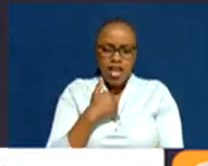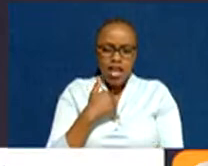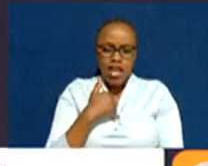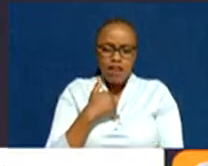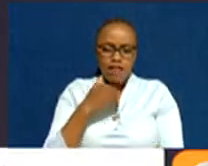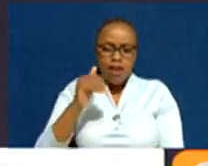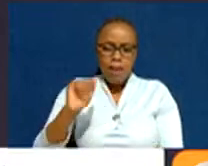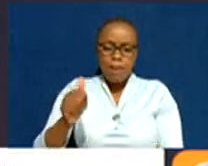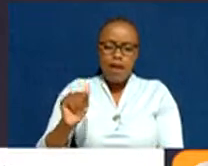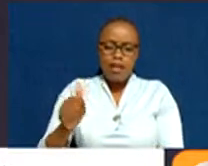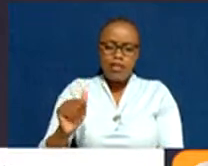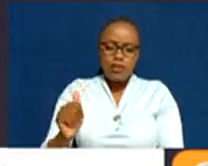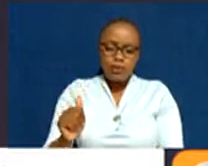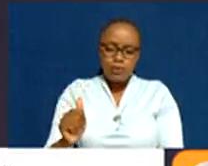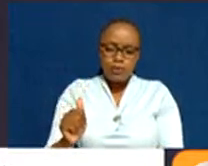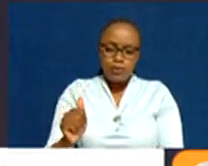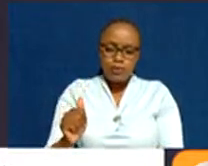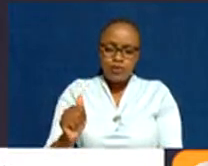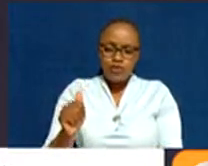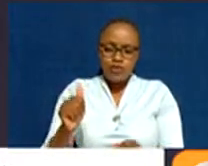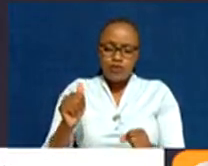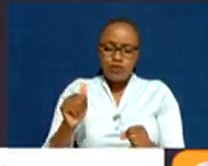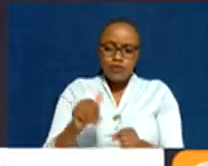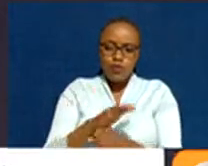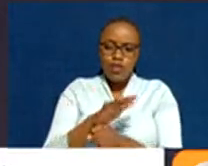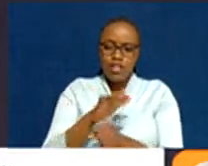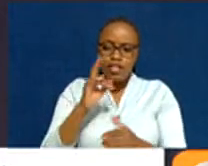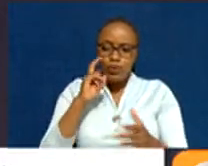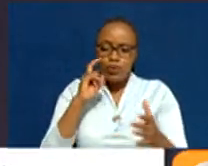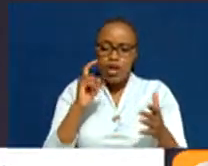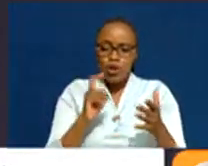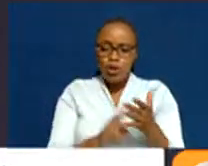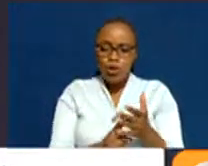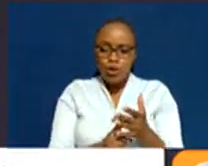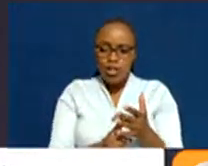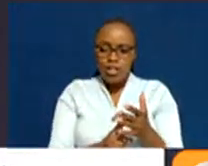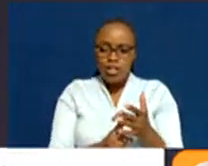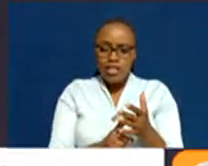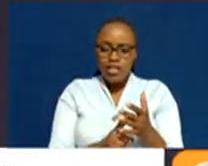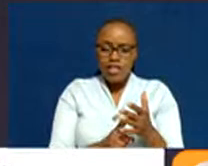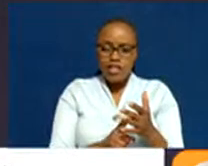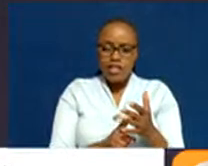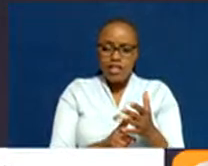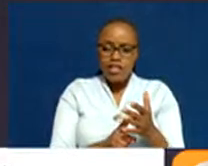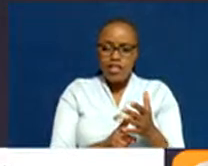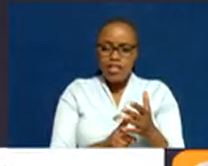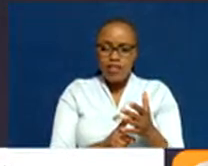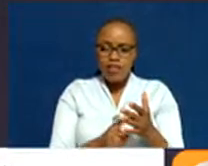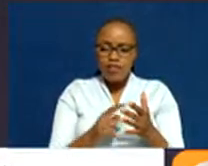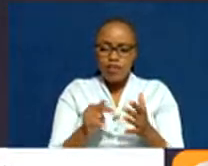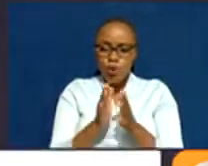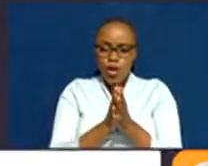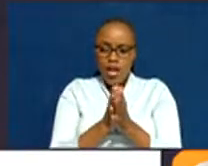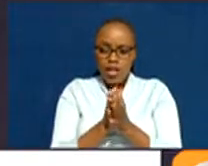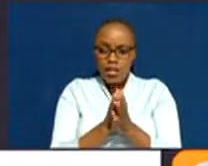able to, as a sovereign, to acknowledge that what Britain did in its